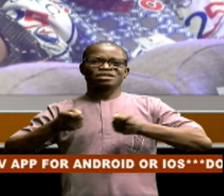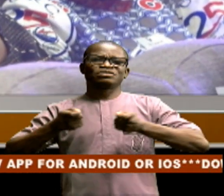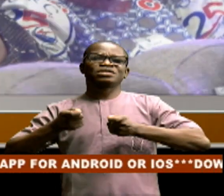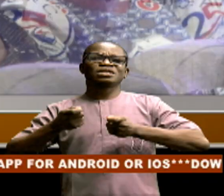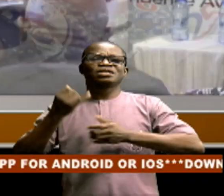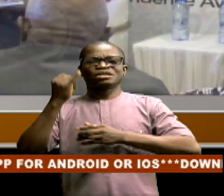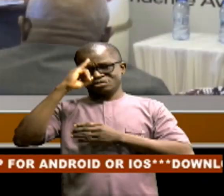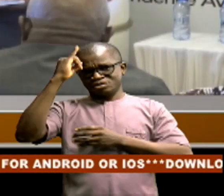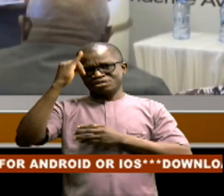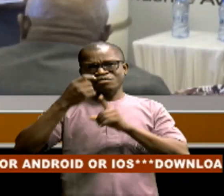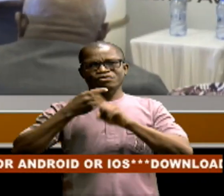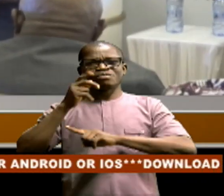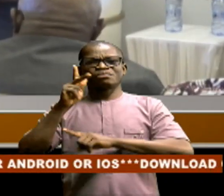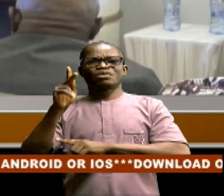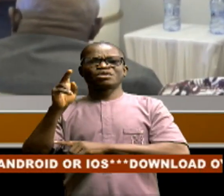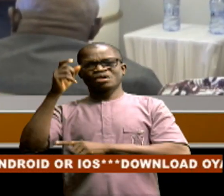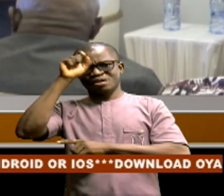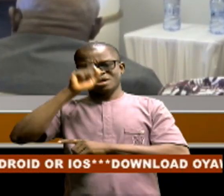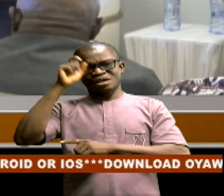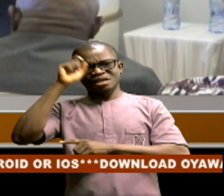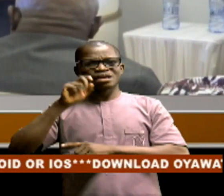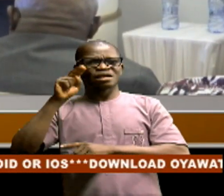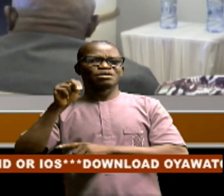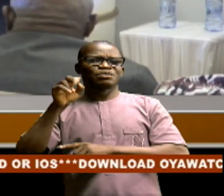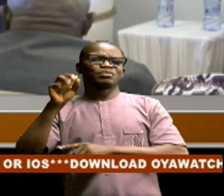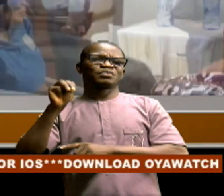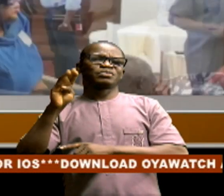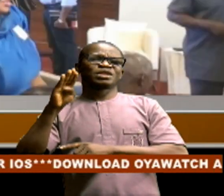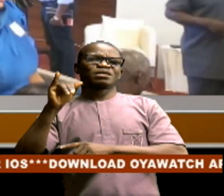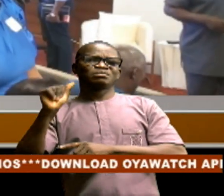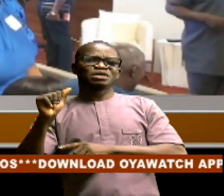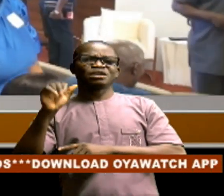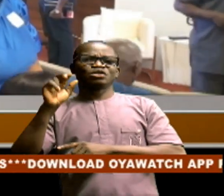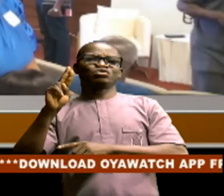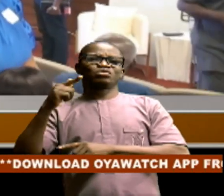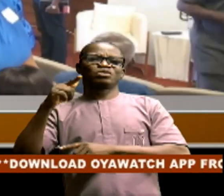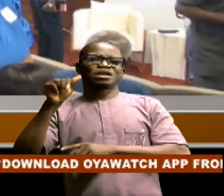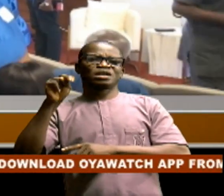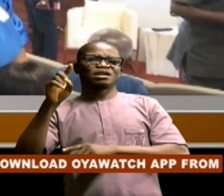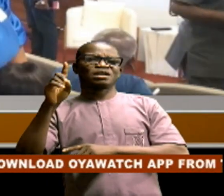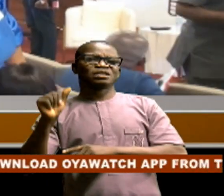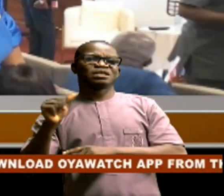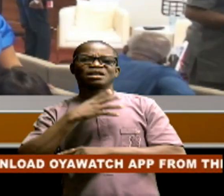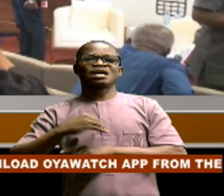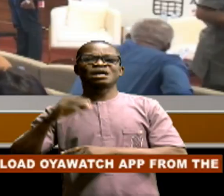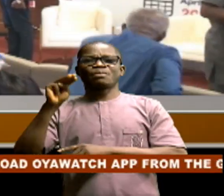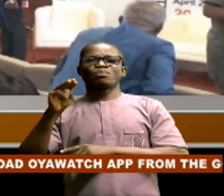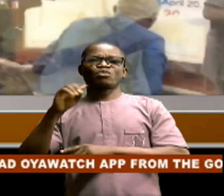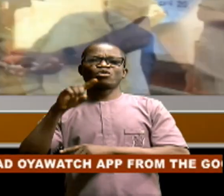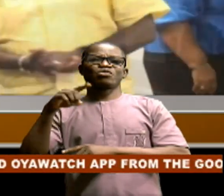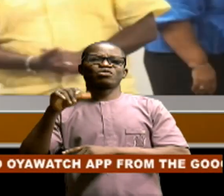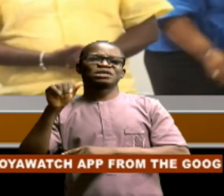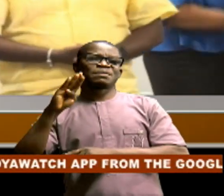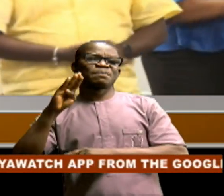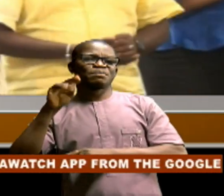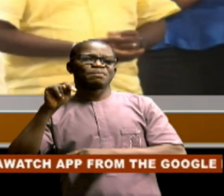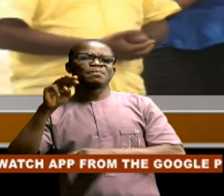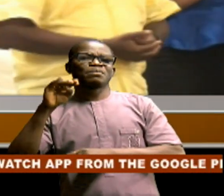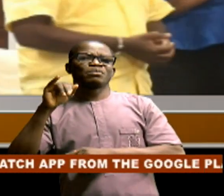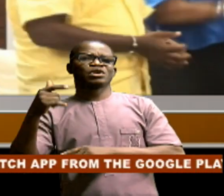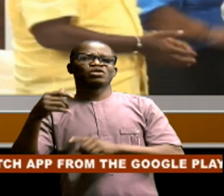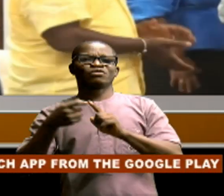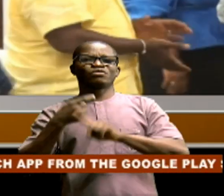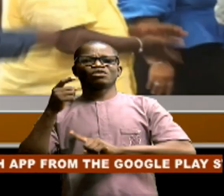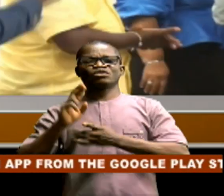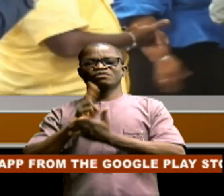of Kenya, Namibia, South Africa, Uganda, Mozambique, and some regulatory experts from the University of Cape Town,